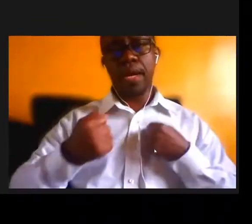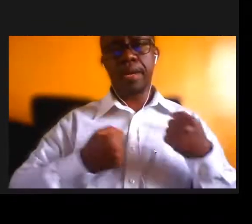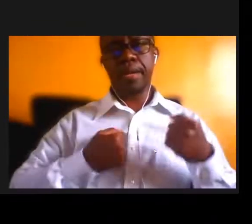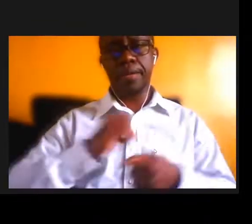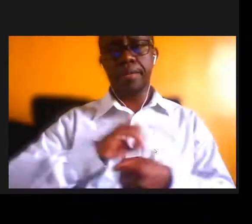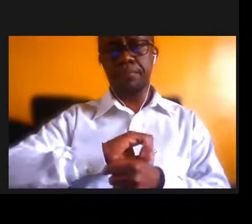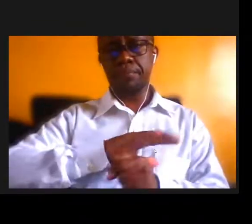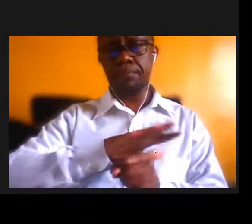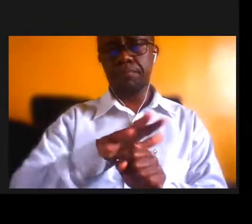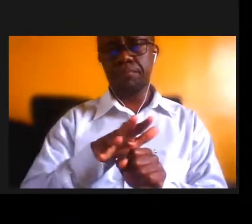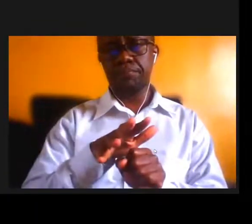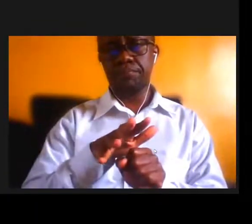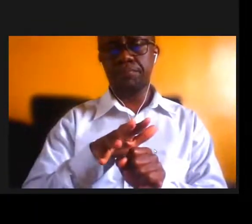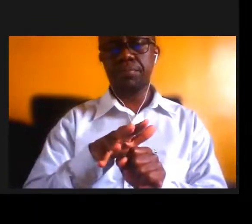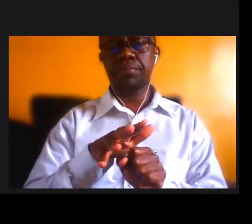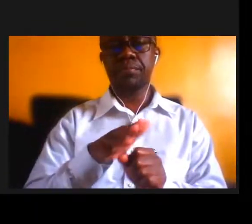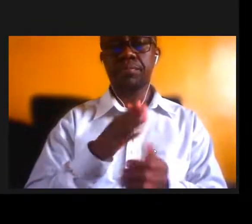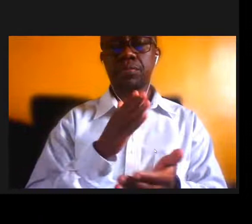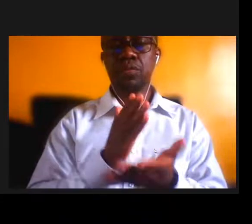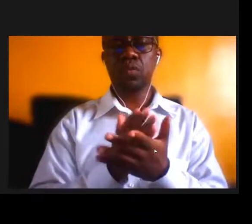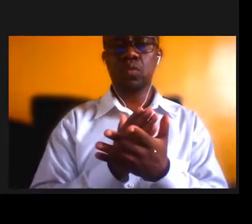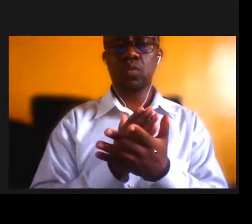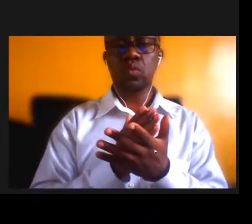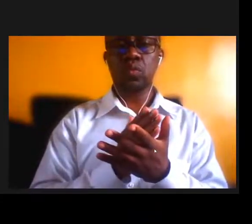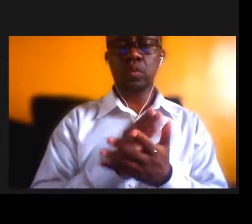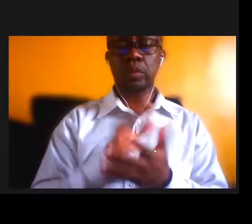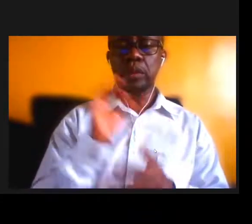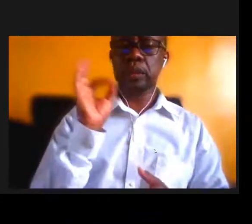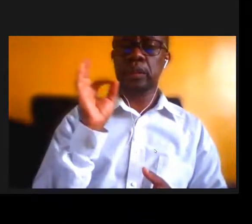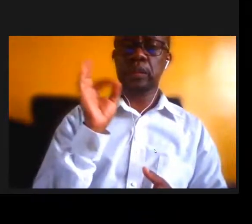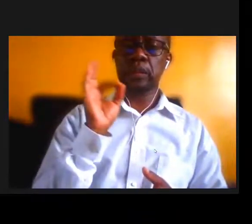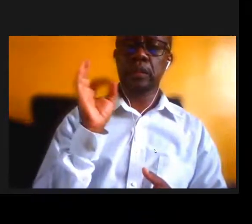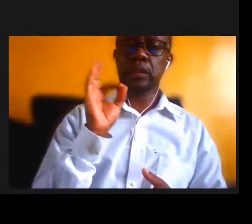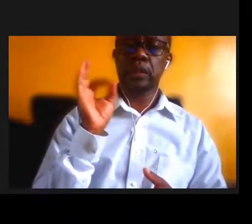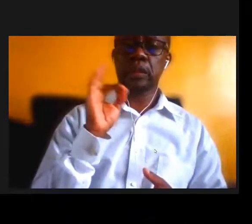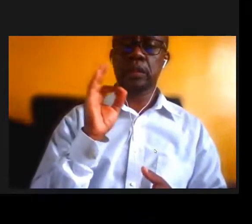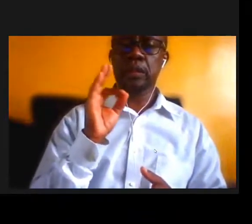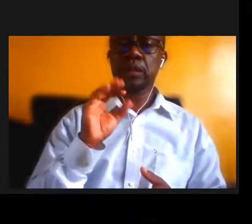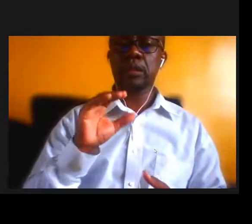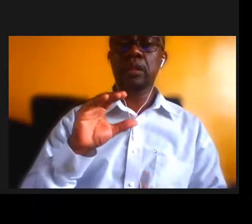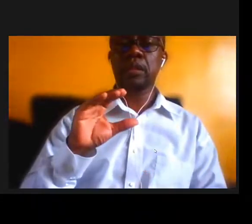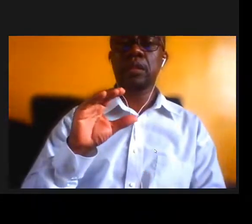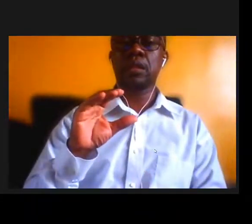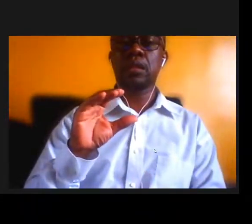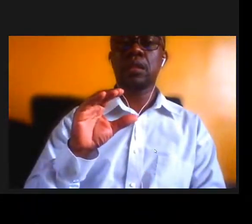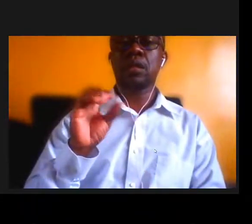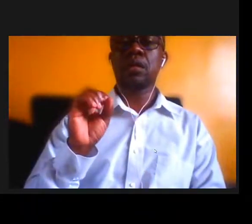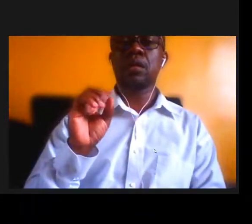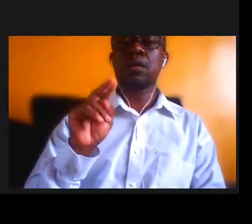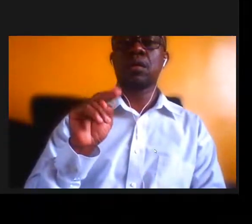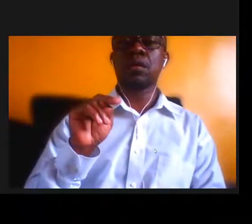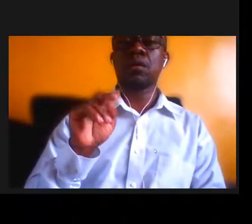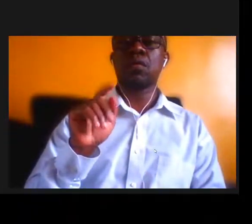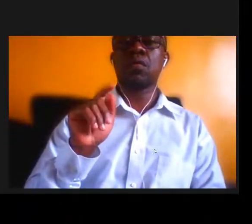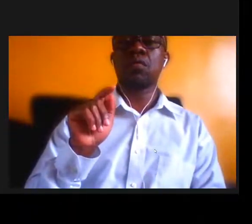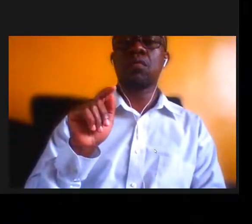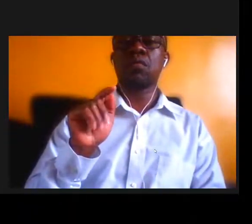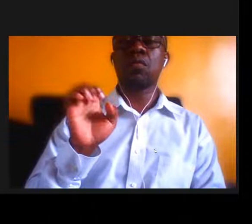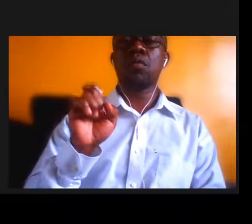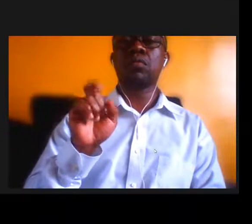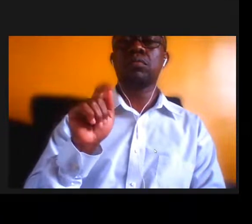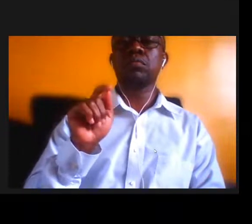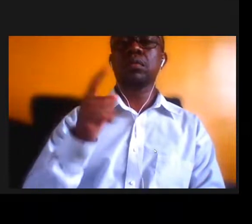been a surprising context that came without any preparation of